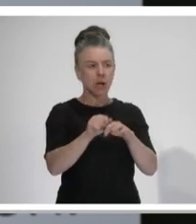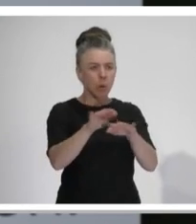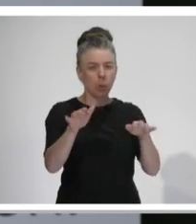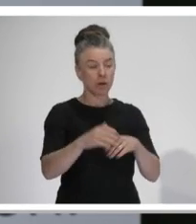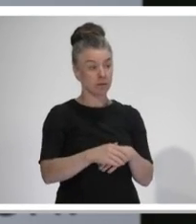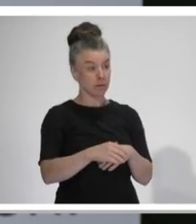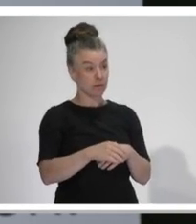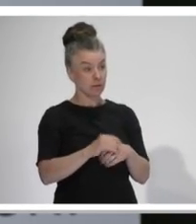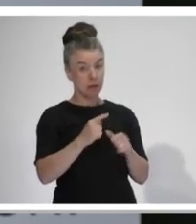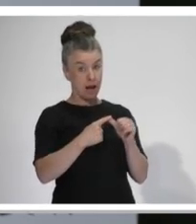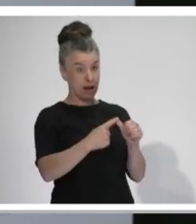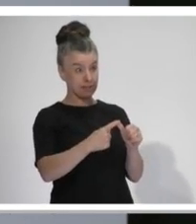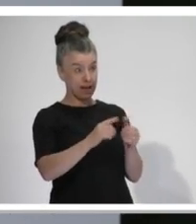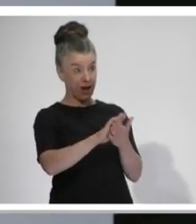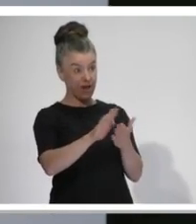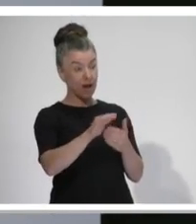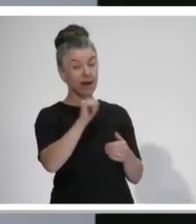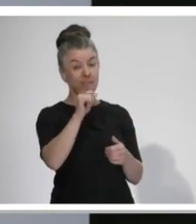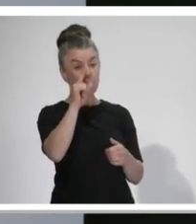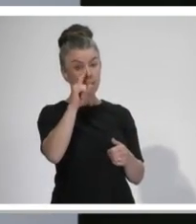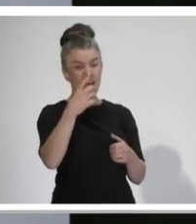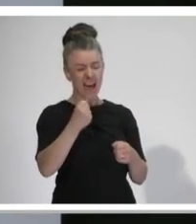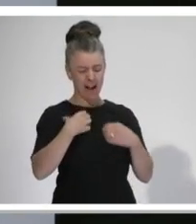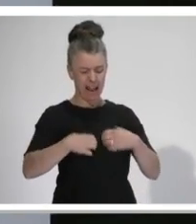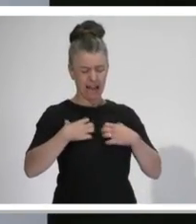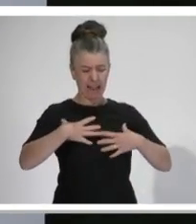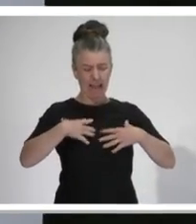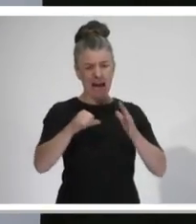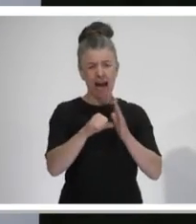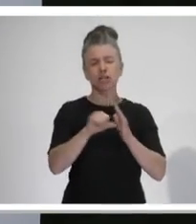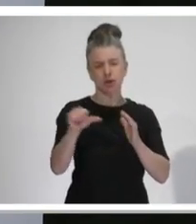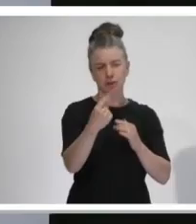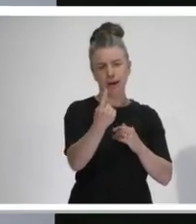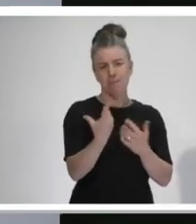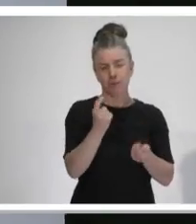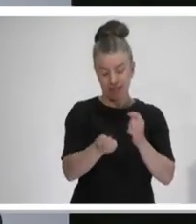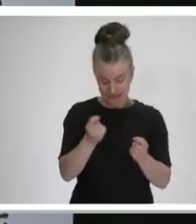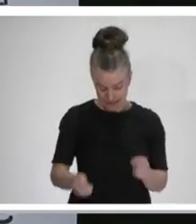respiratory symptoms, they should come forward and they should be tested. Thanks, everybody. Thank you.